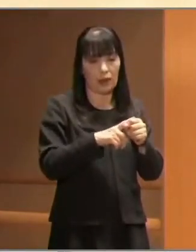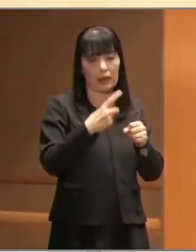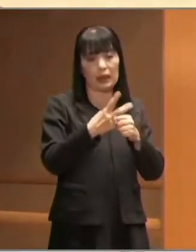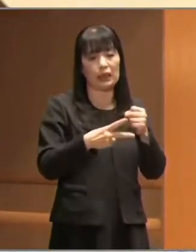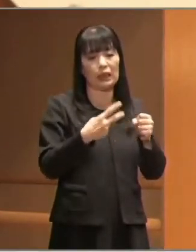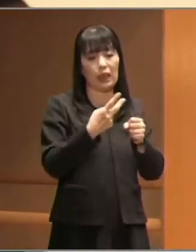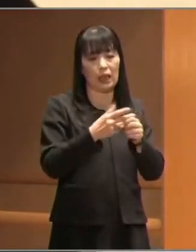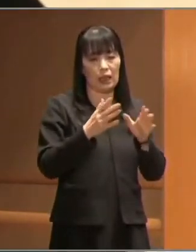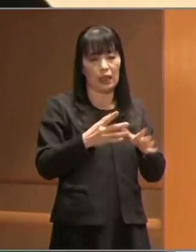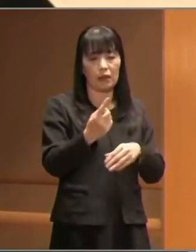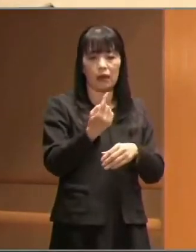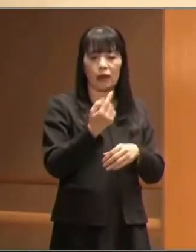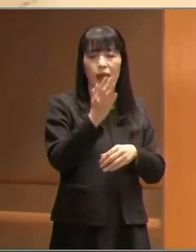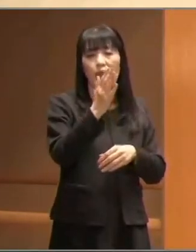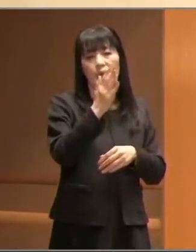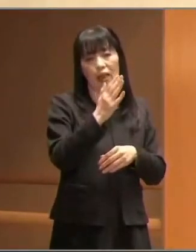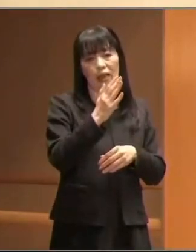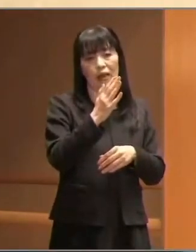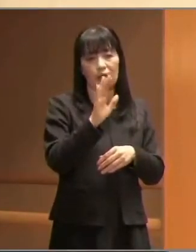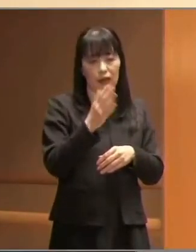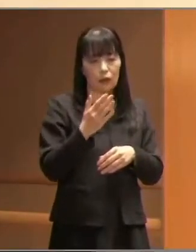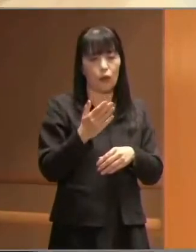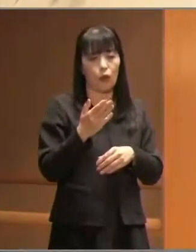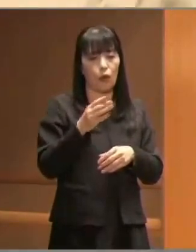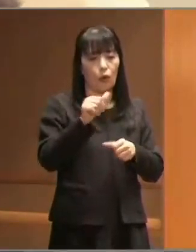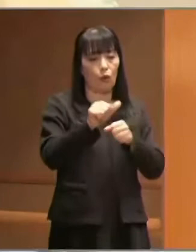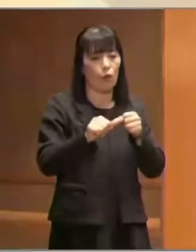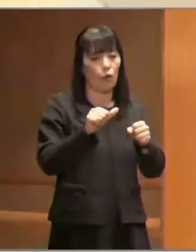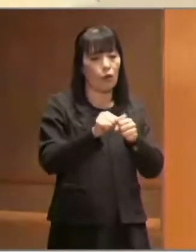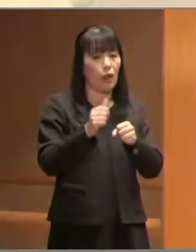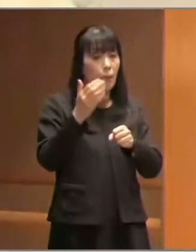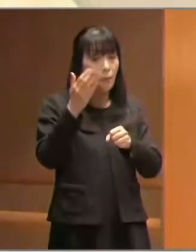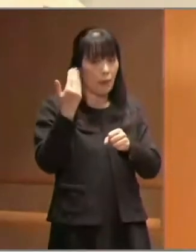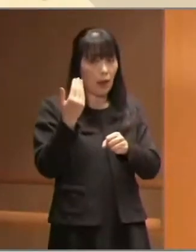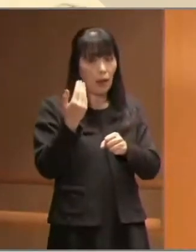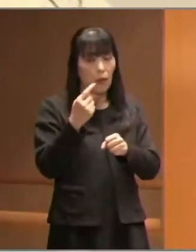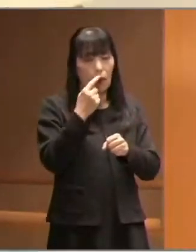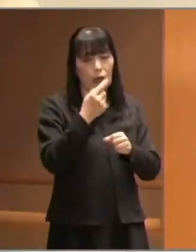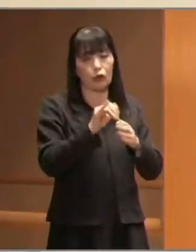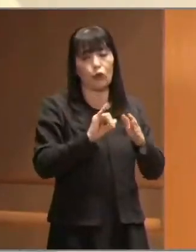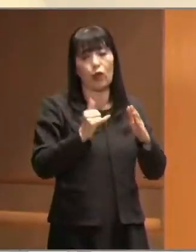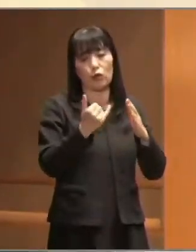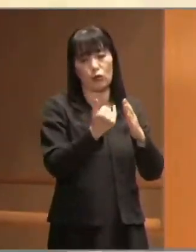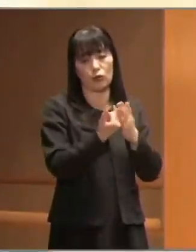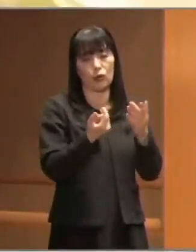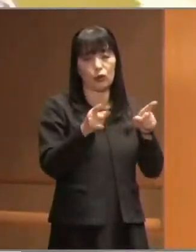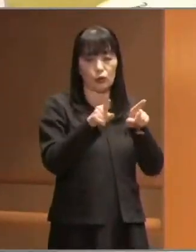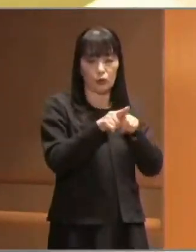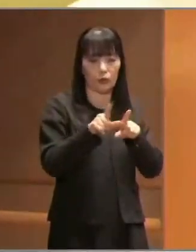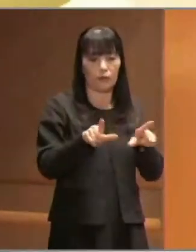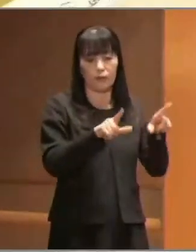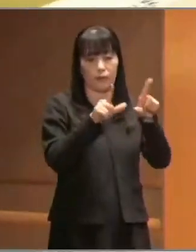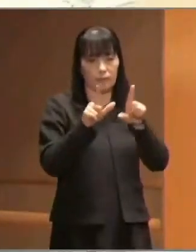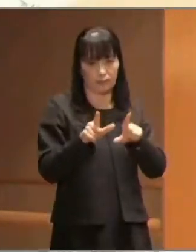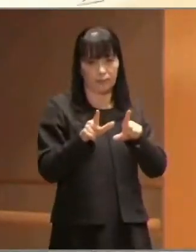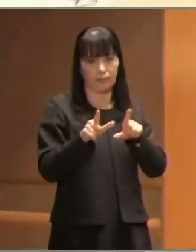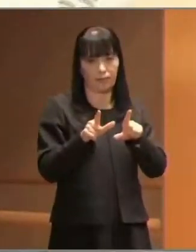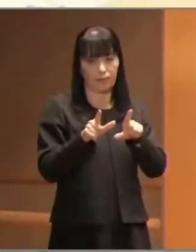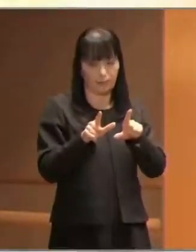the COVID pandemic, he's not been able to come to Japan, but we do communicate frequently. And 4 years ago, we got